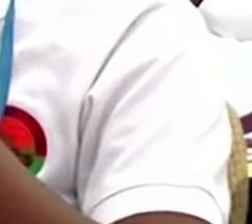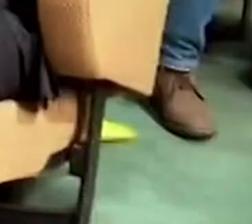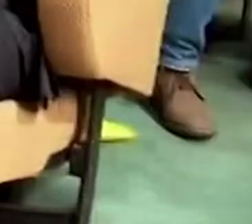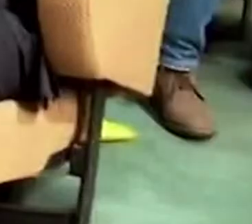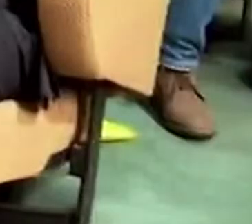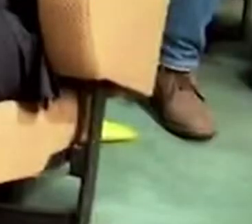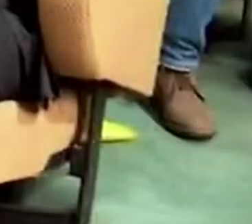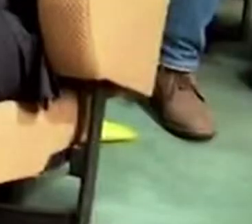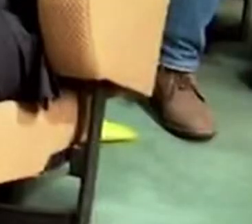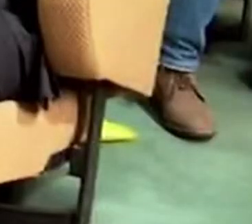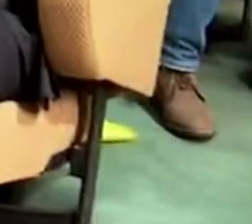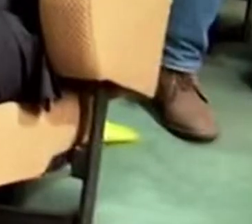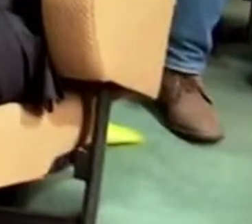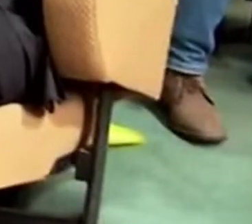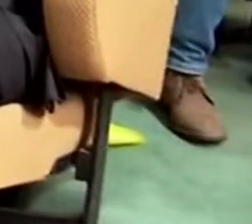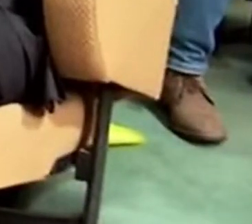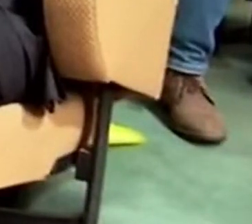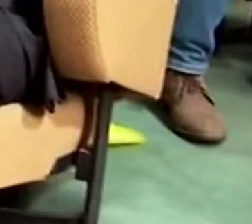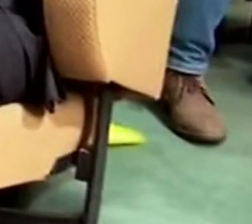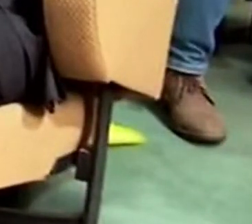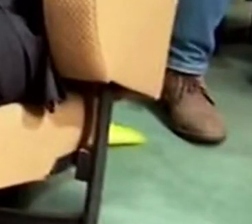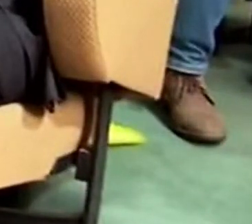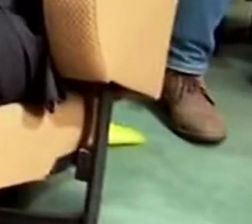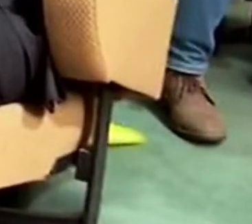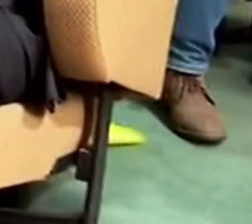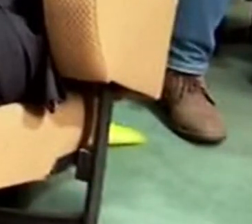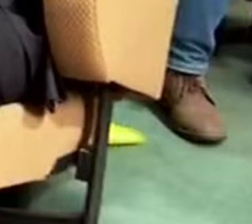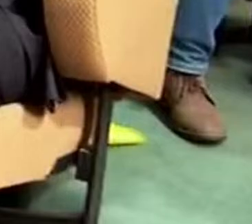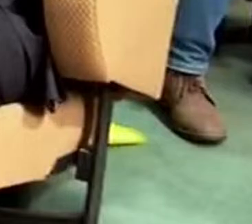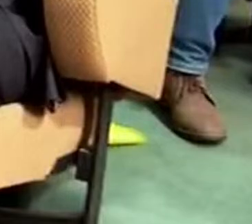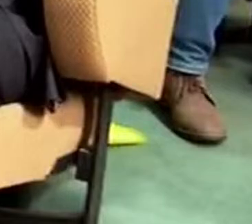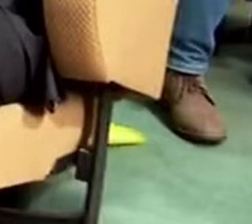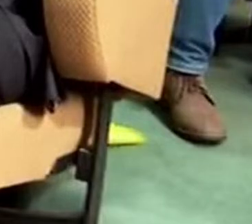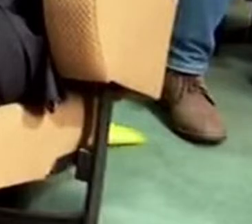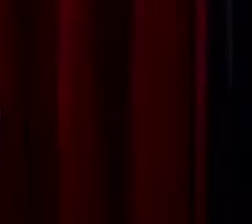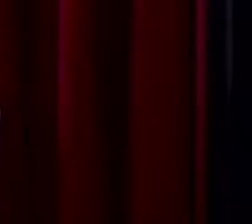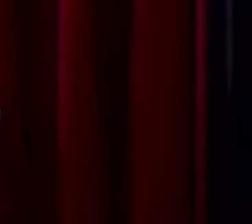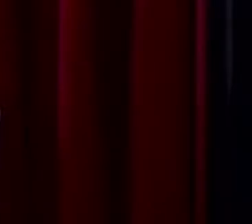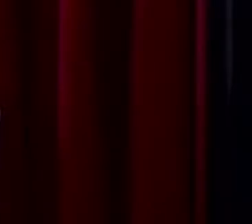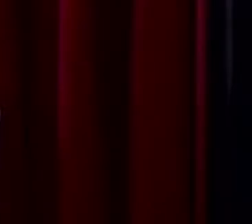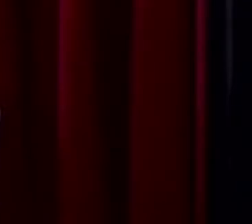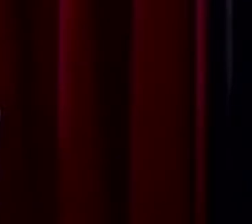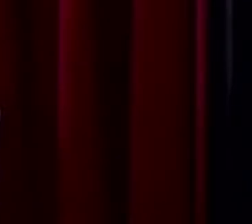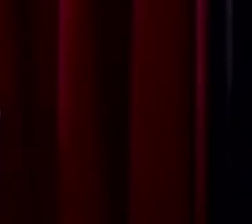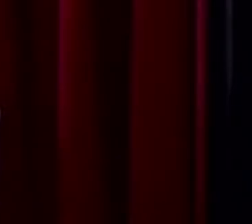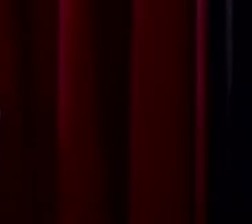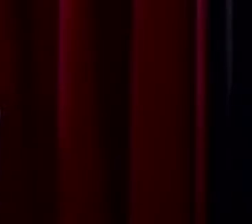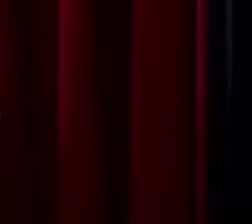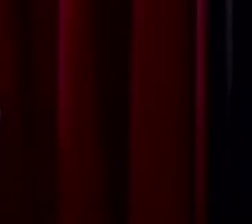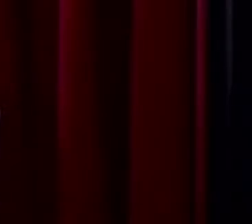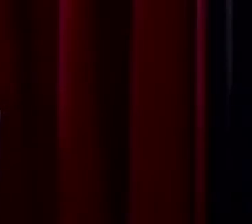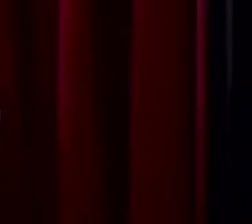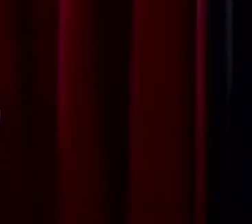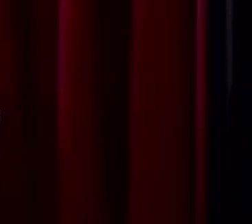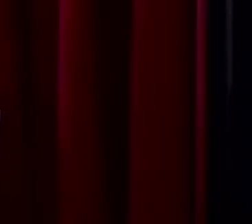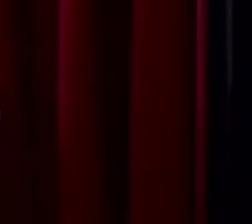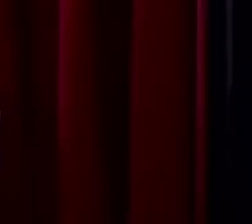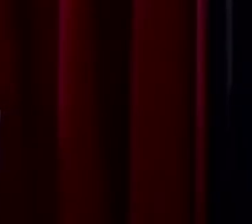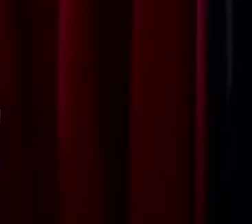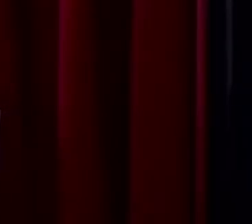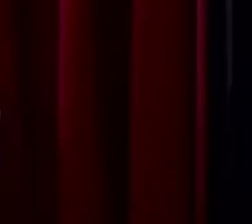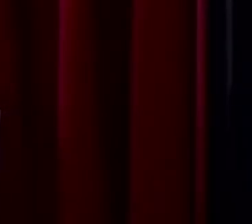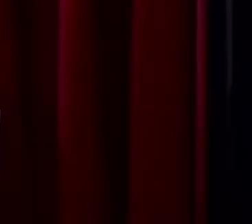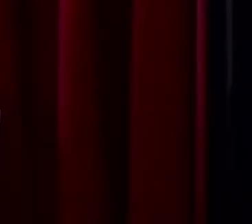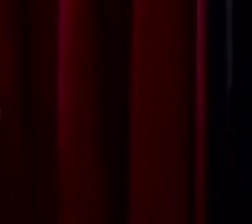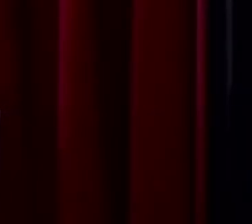2022 research fair, which highlighted the need for members to enhance evidence use in their parliamentary work. We